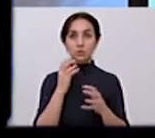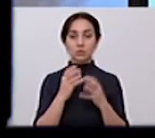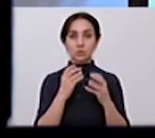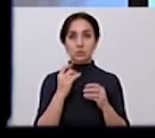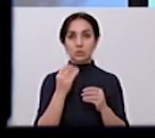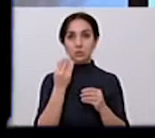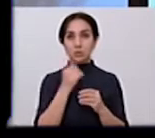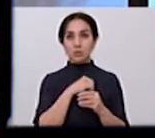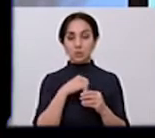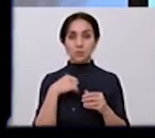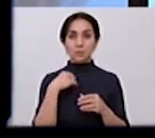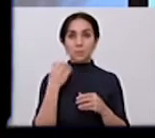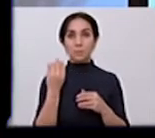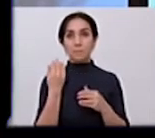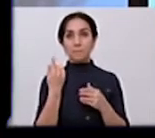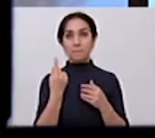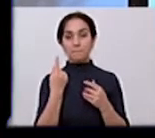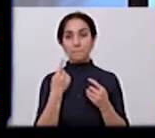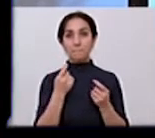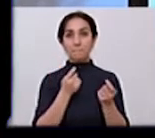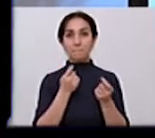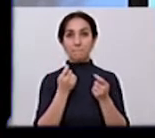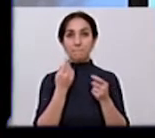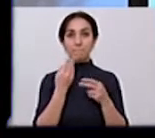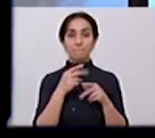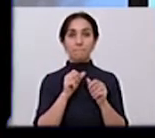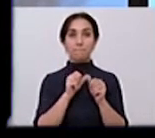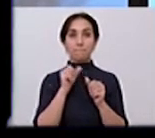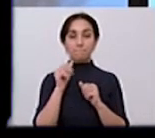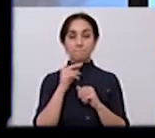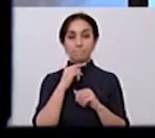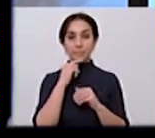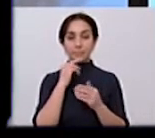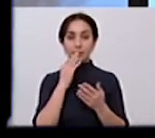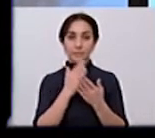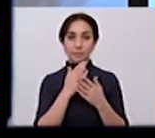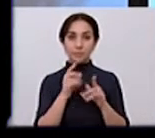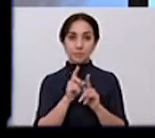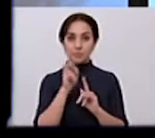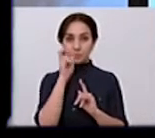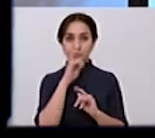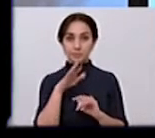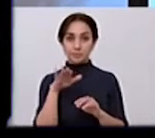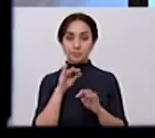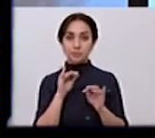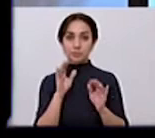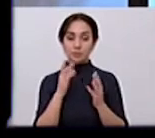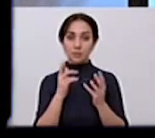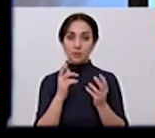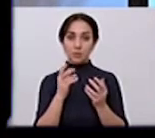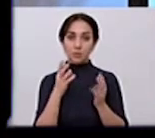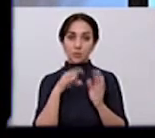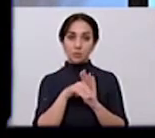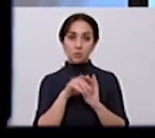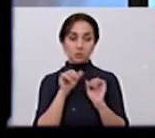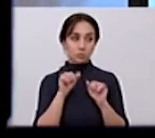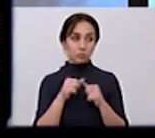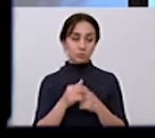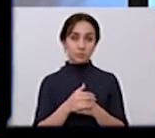dunyodagi eng asosiy bir boshqarilish jihatdan alohida ahamiyat kasb etadigan mamlakatlar qatoriga biz qo'shishimiz mumkin